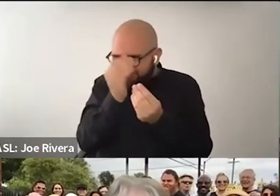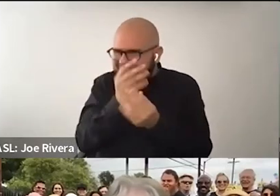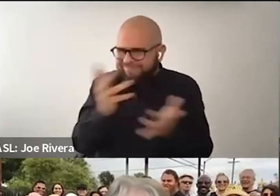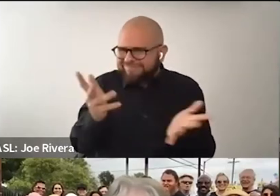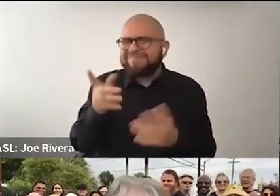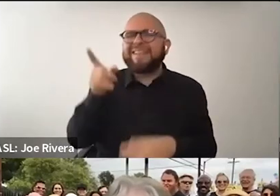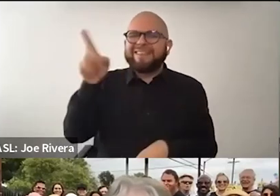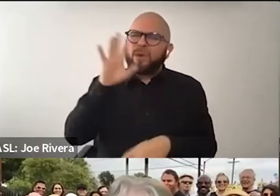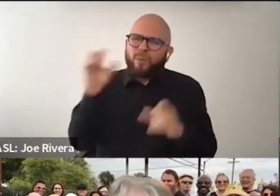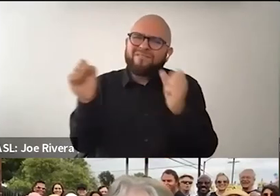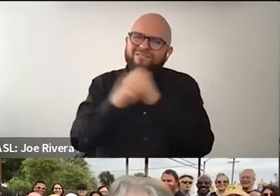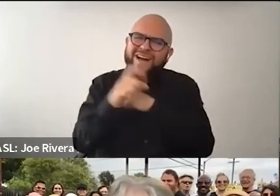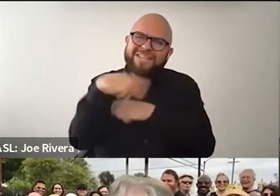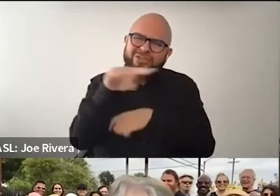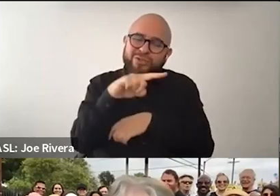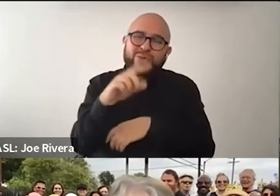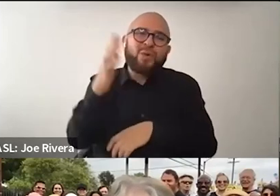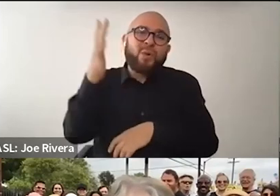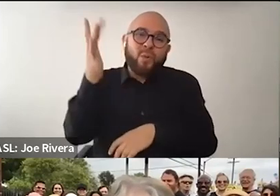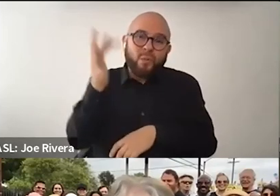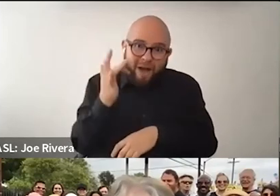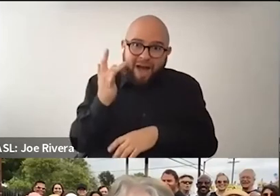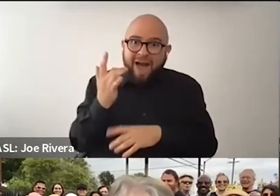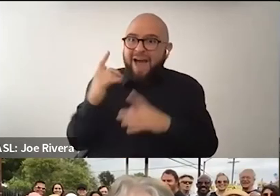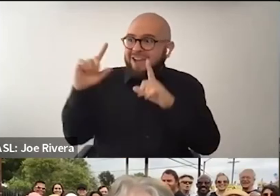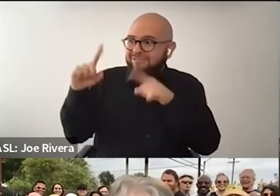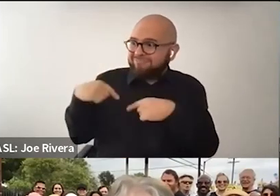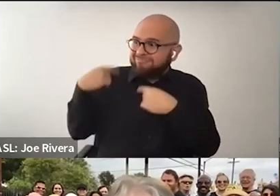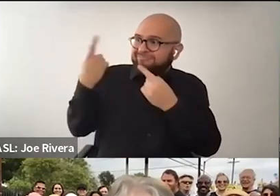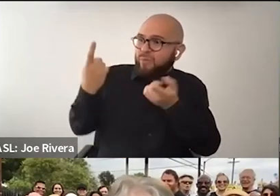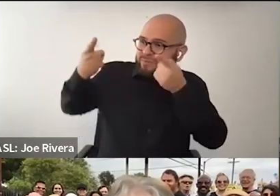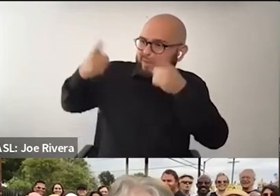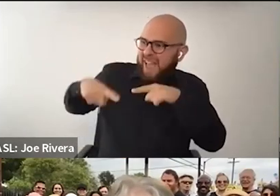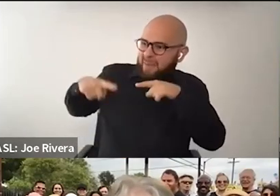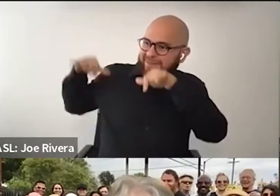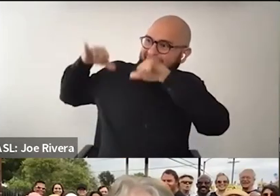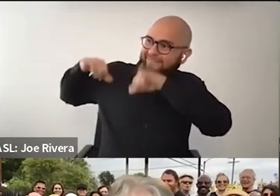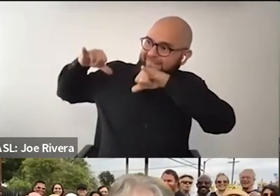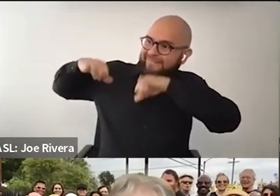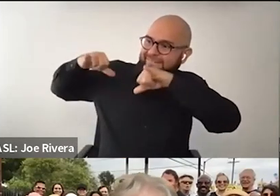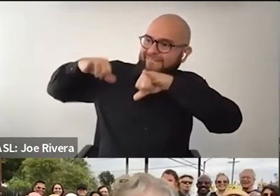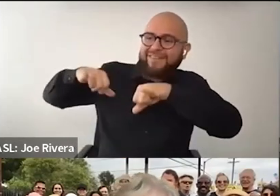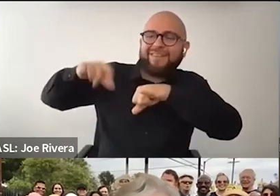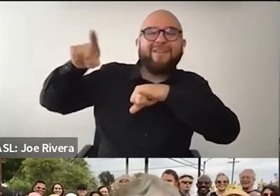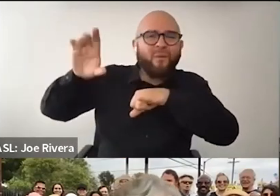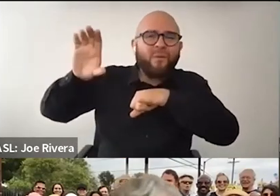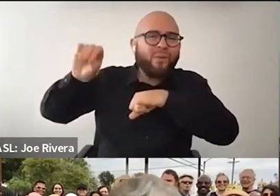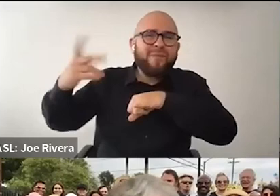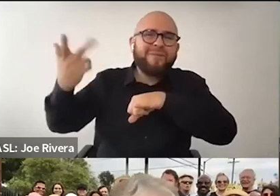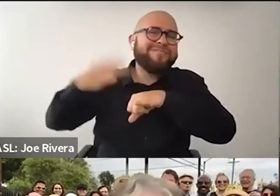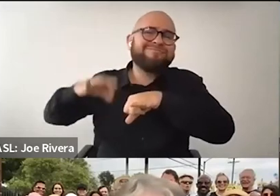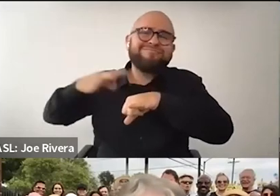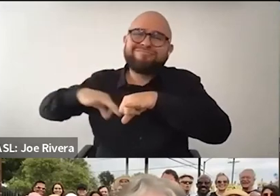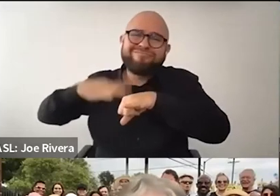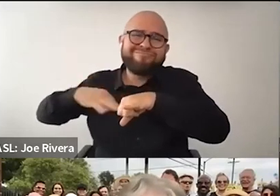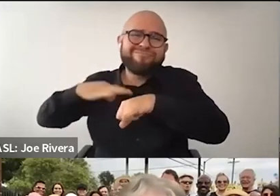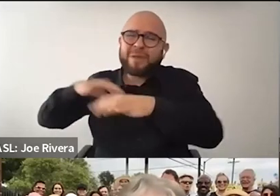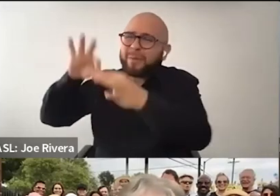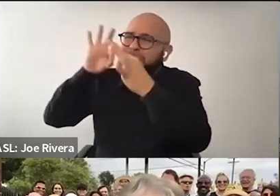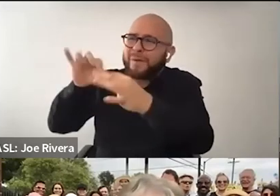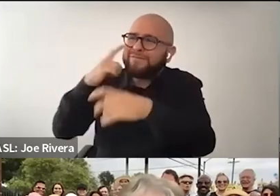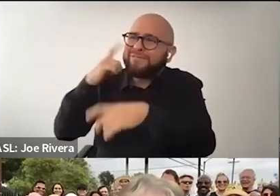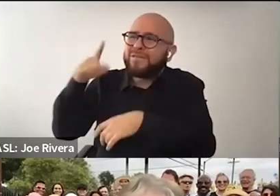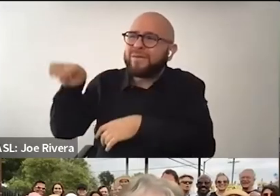quo works for them. It does not work for us. However, we're not totally, as Jason was saying, we're